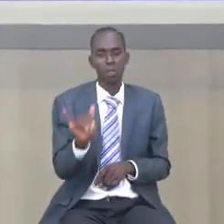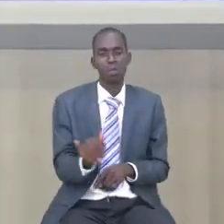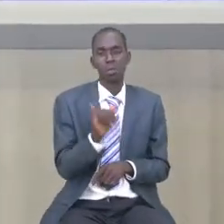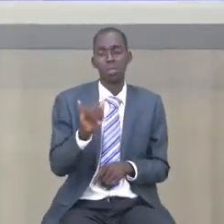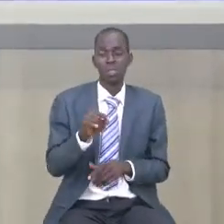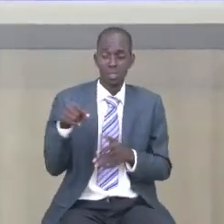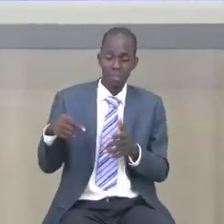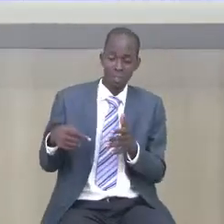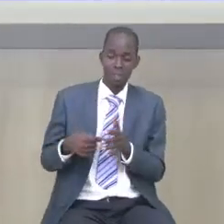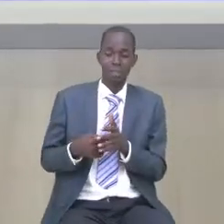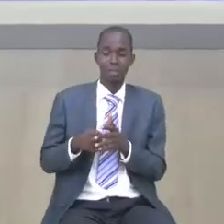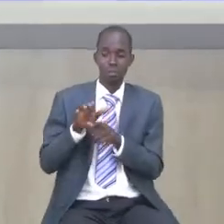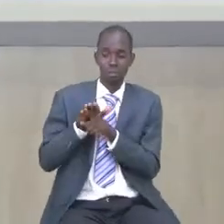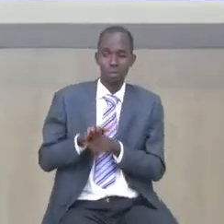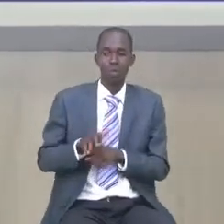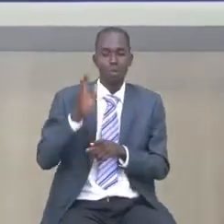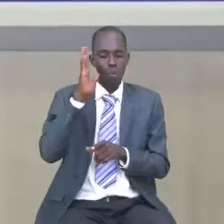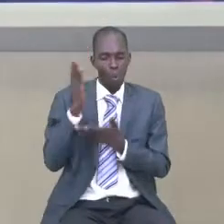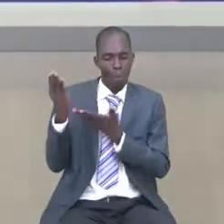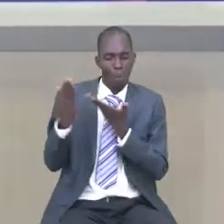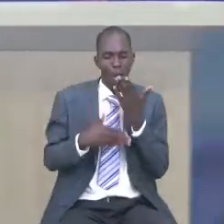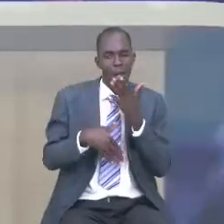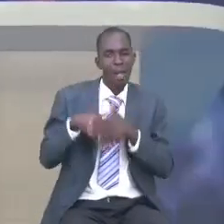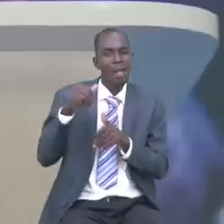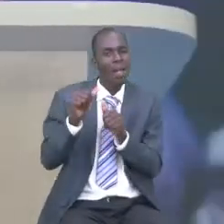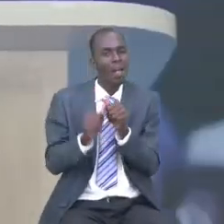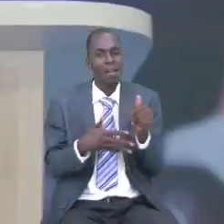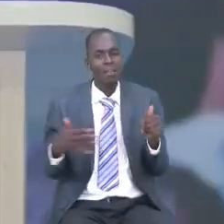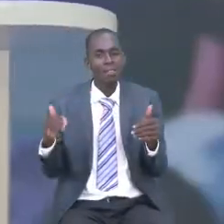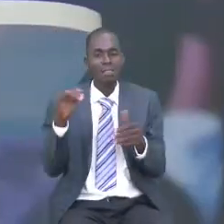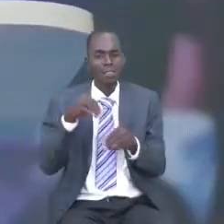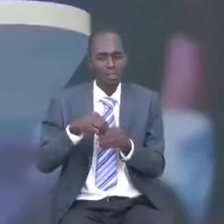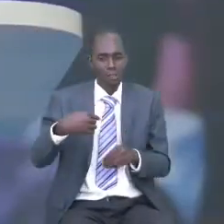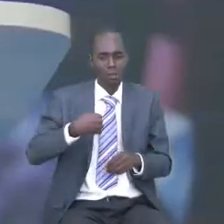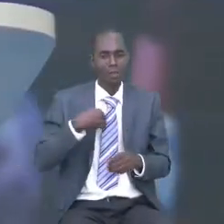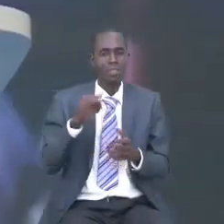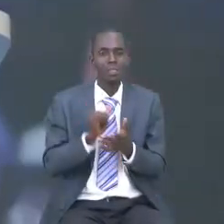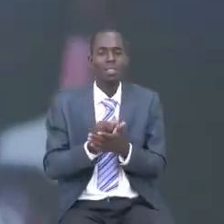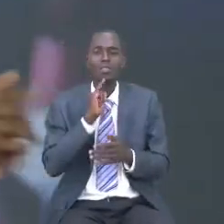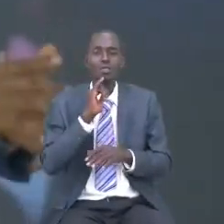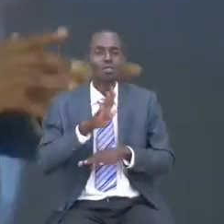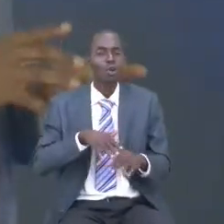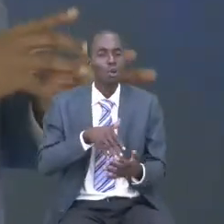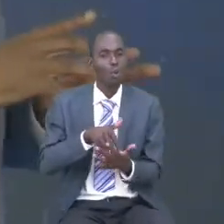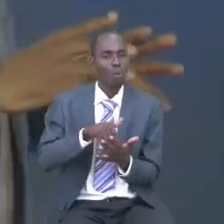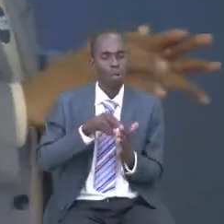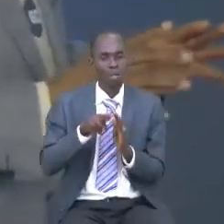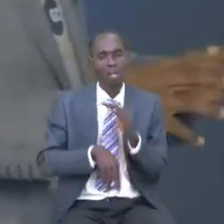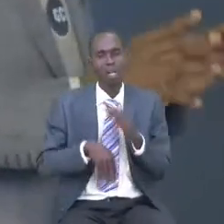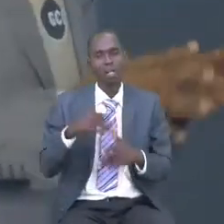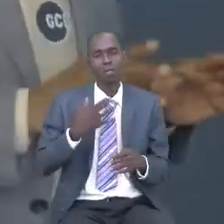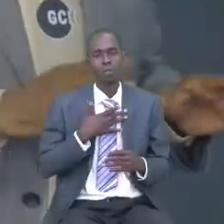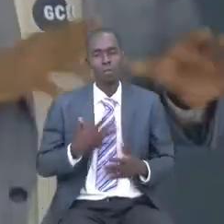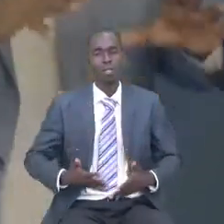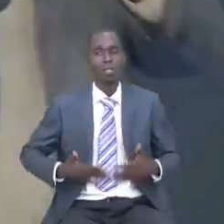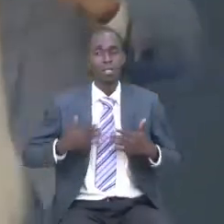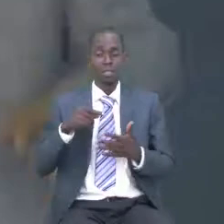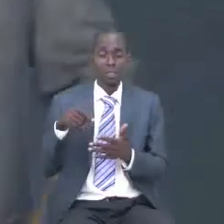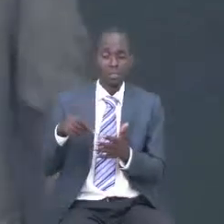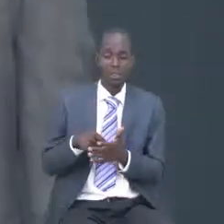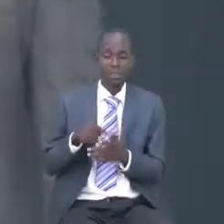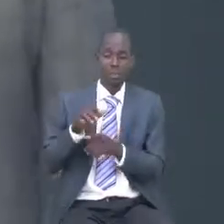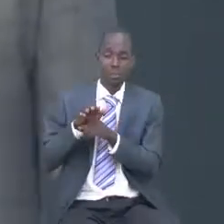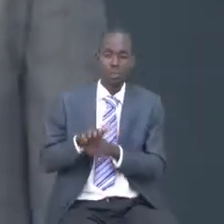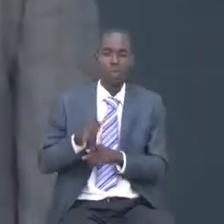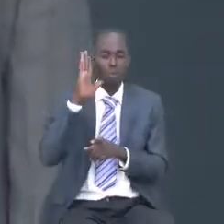press out everything that is called deficiency out of my life. This one will develop